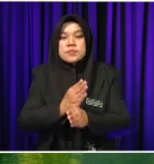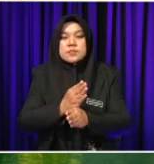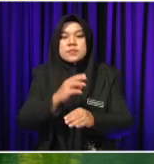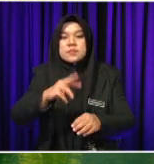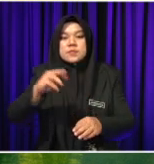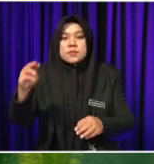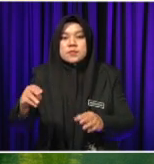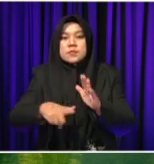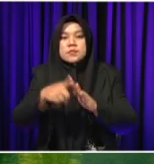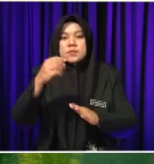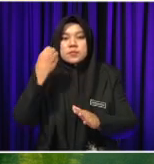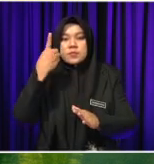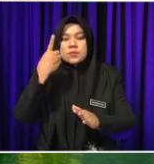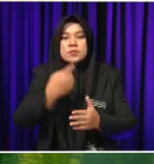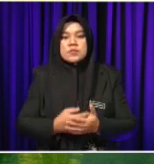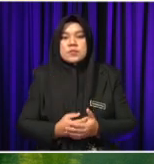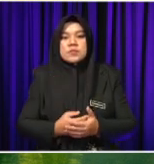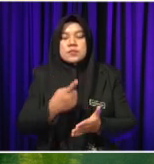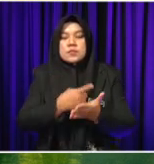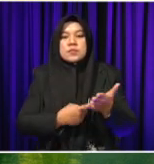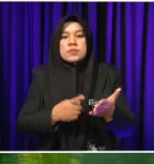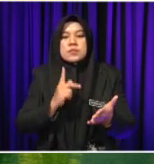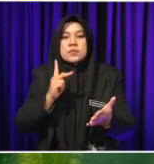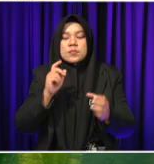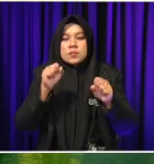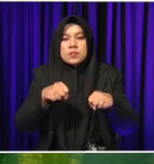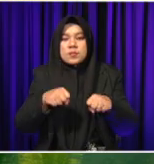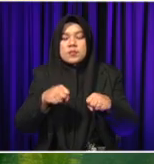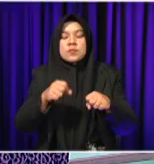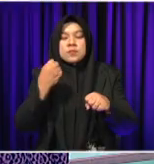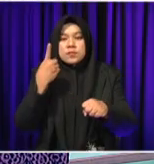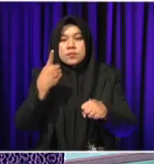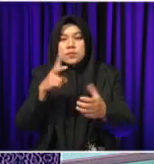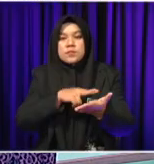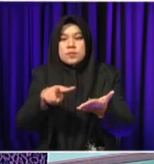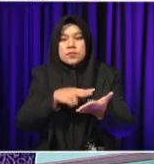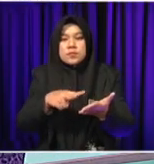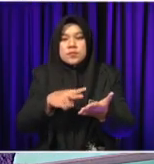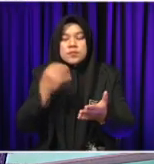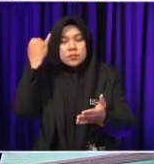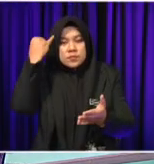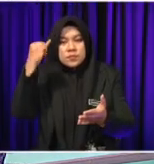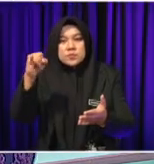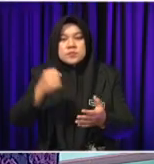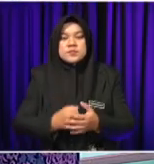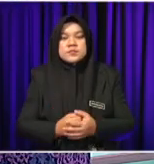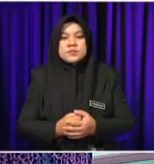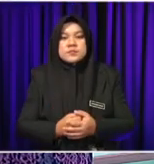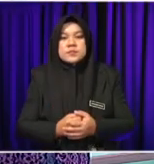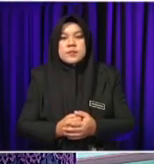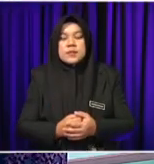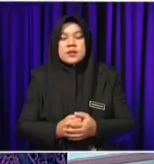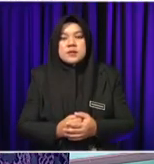understand better on what they are reading and what they are exploring, and it goes back to their ideas. Right. So this is about Save the